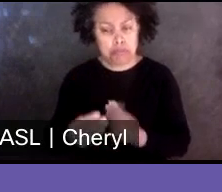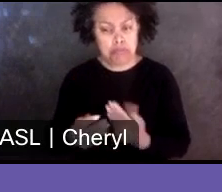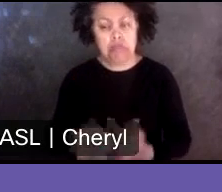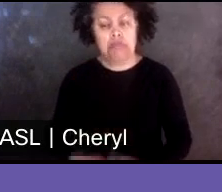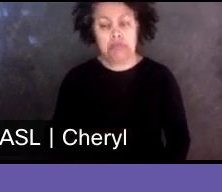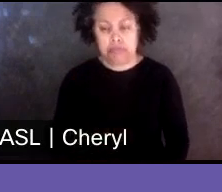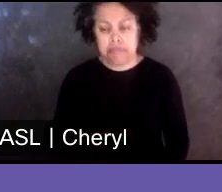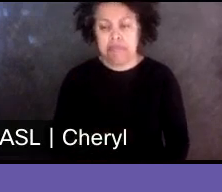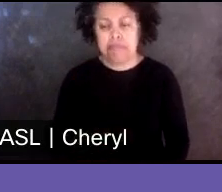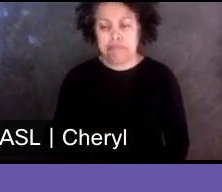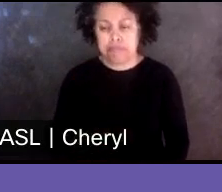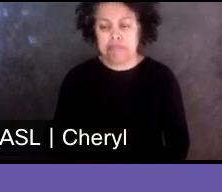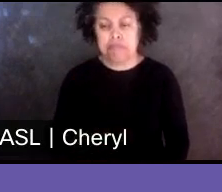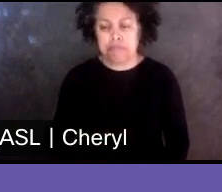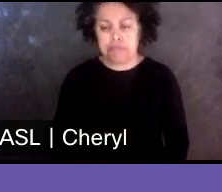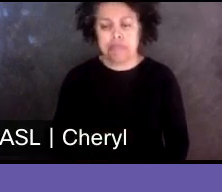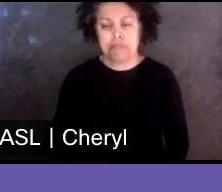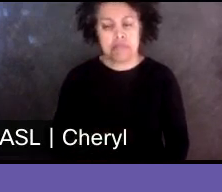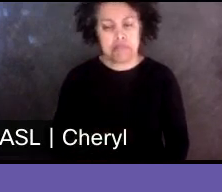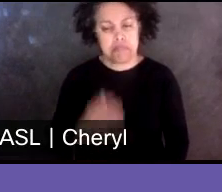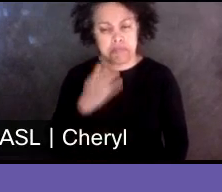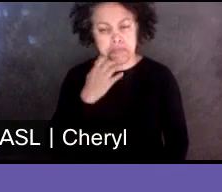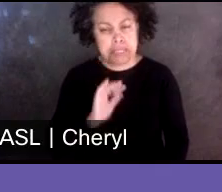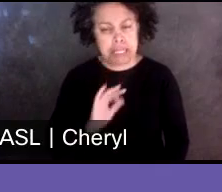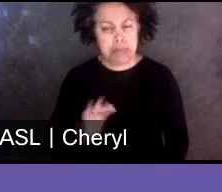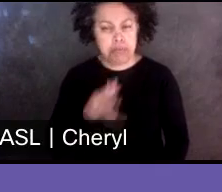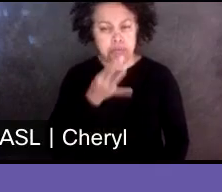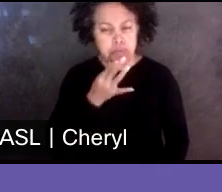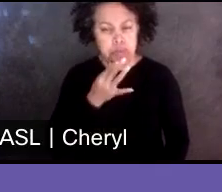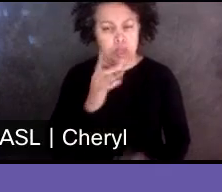Has to be as being considered expertise in hiring practices.